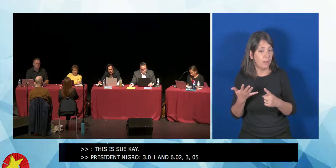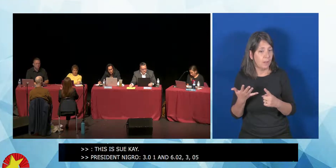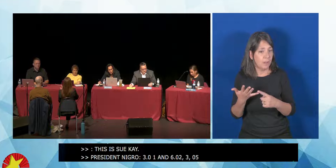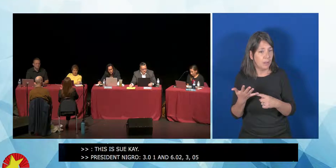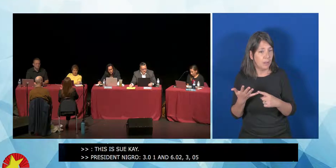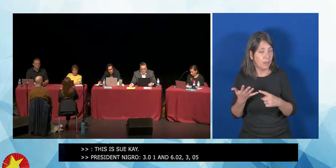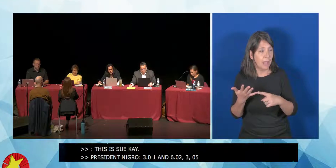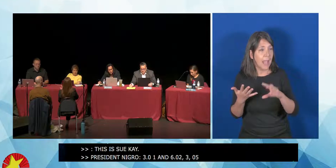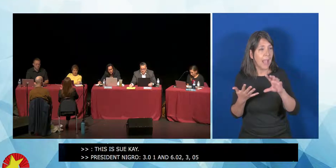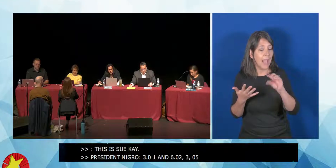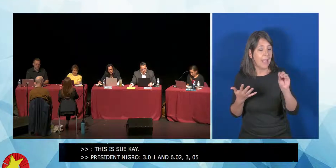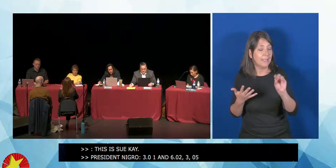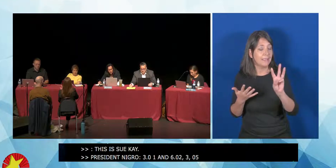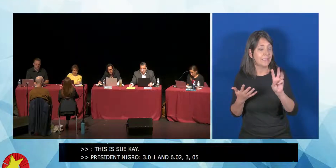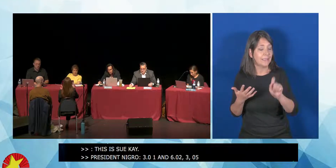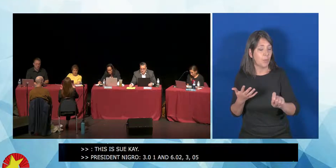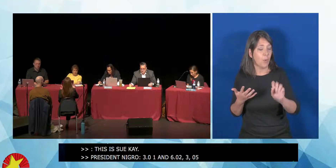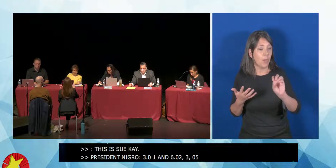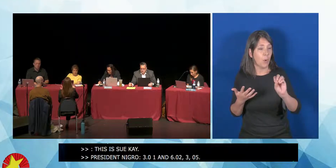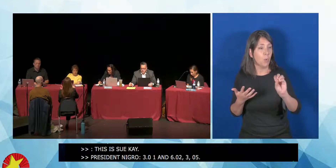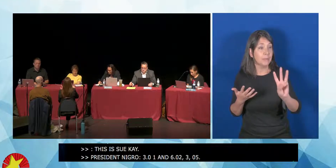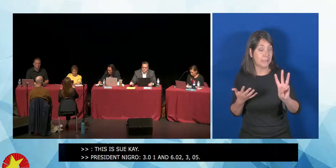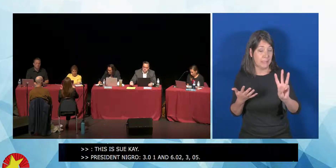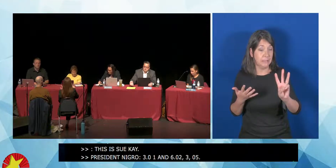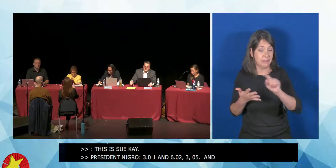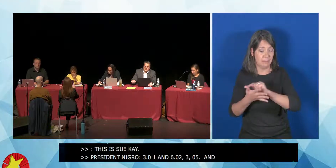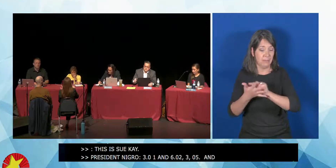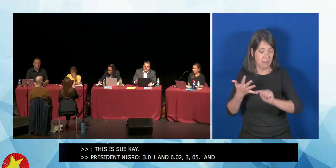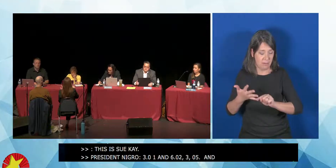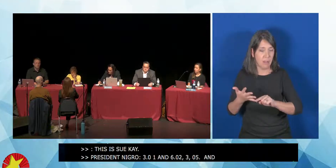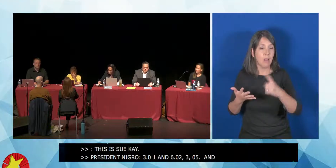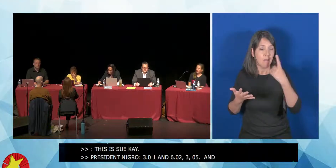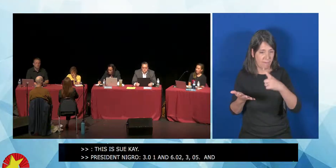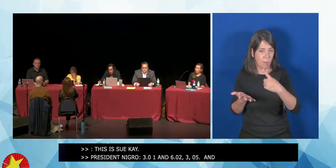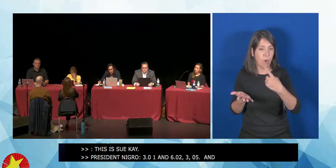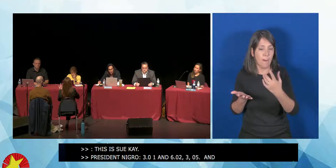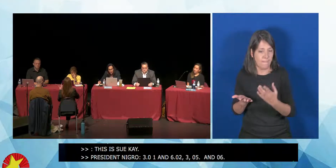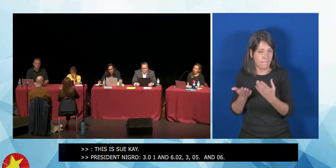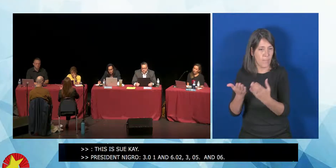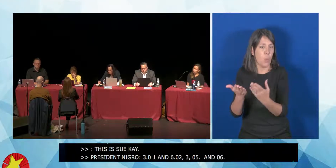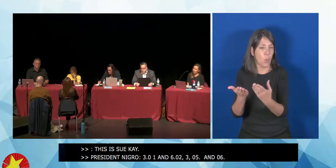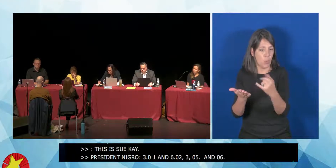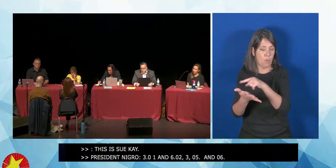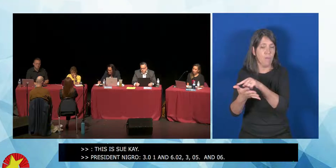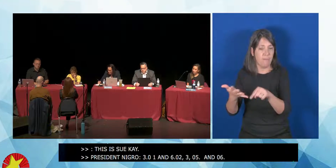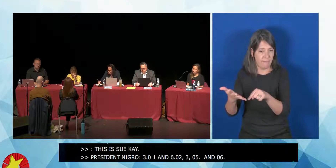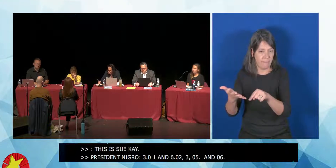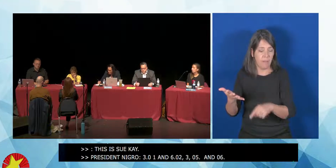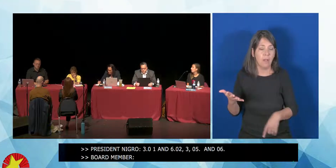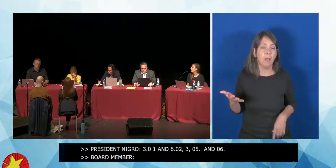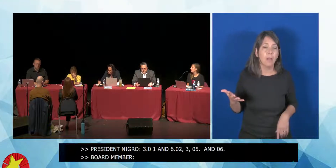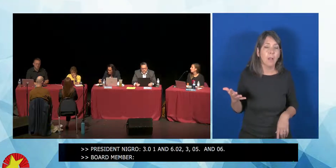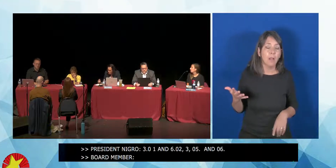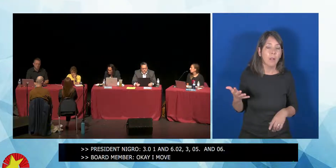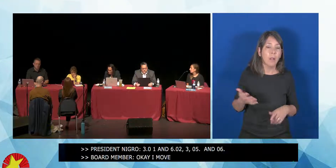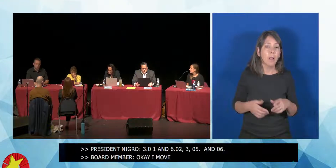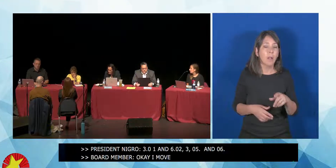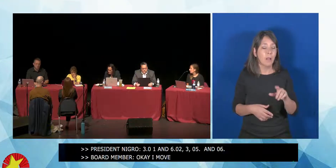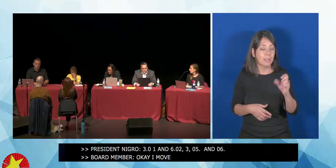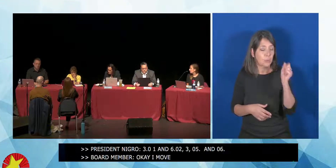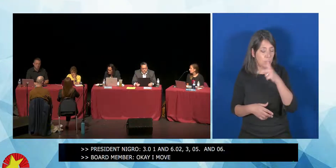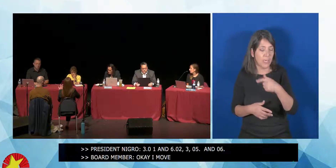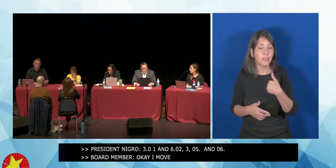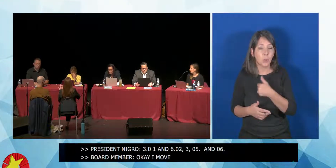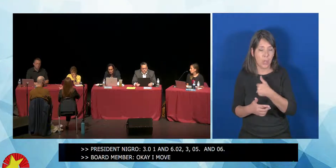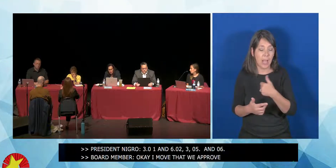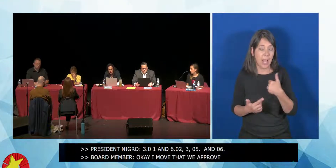And 06. and 06. Yeah, there we go. All right, so I move that we approve the following